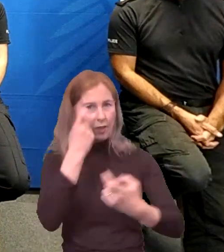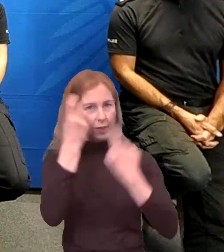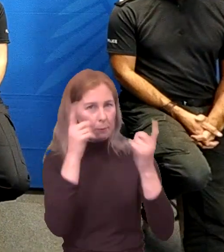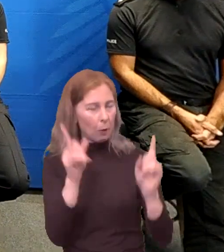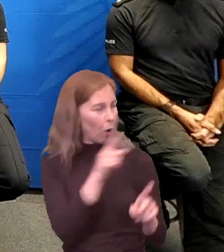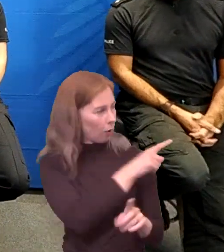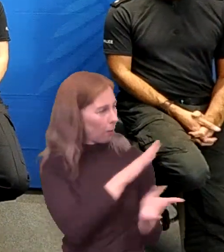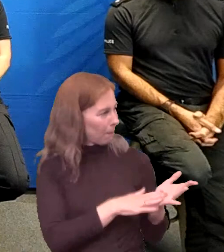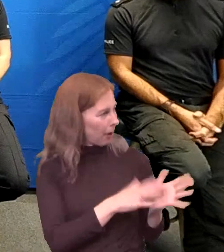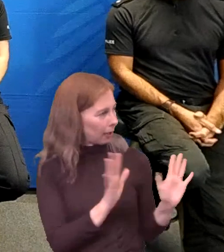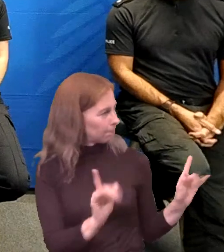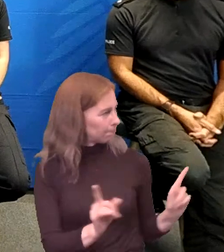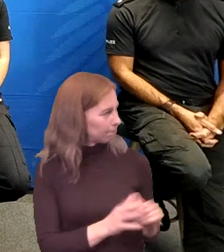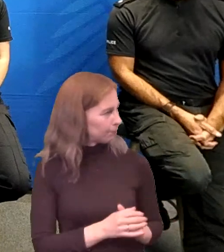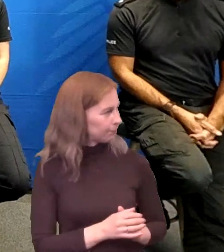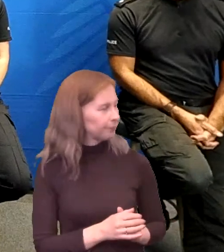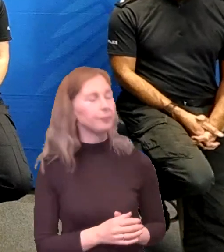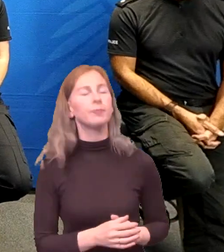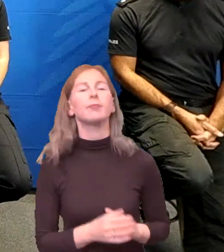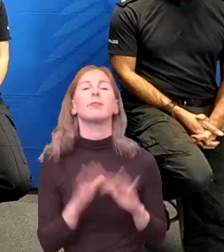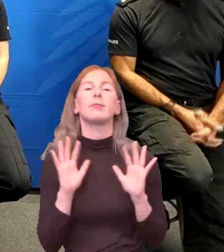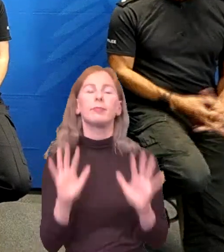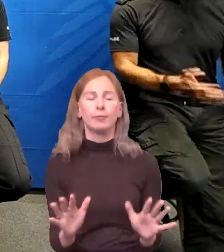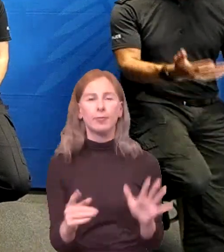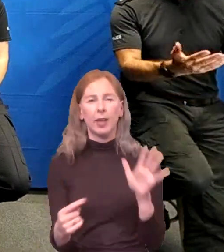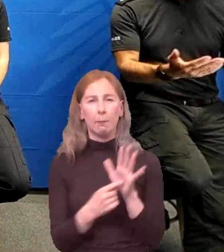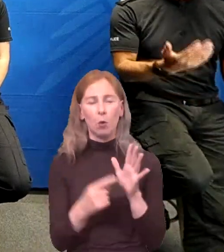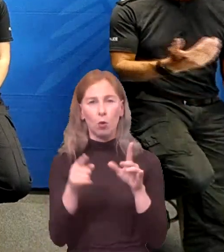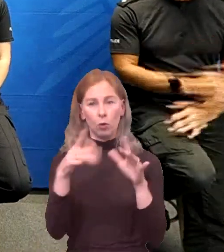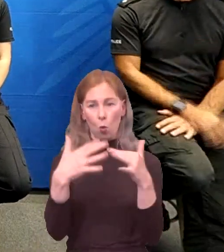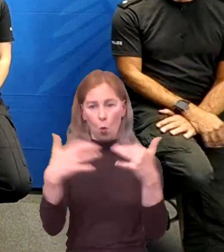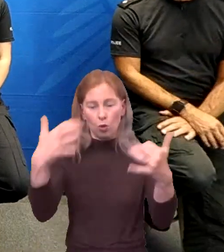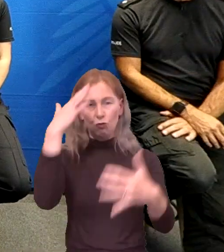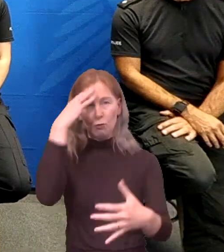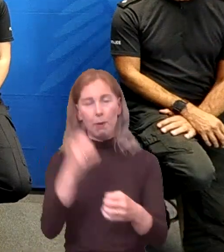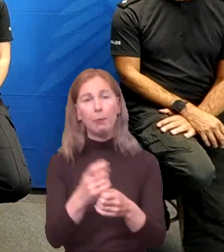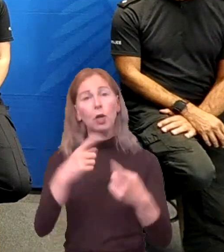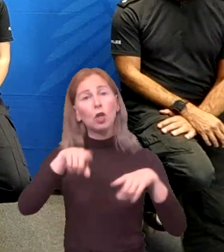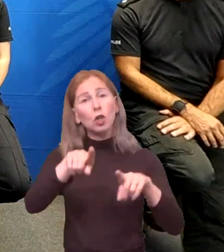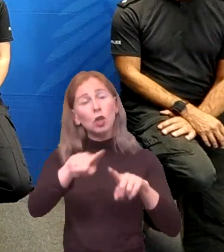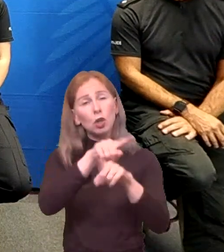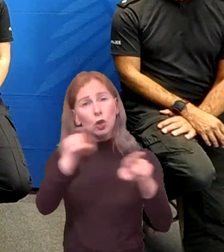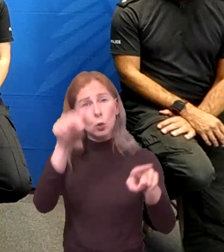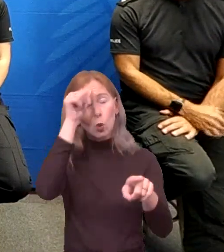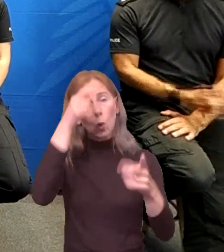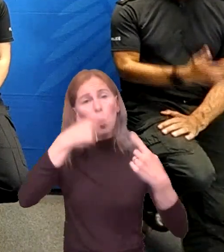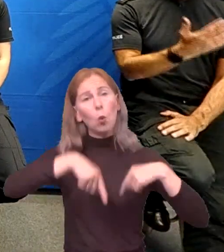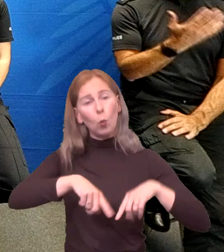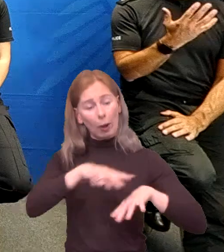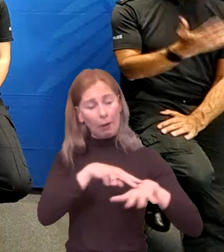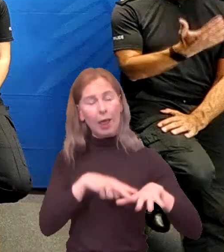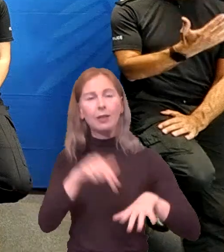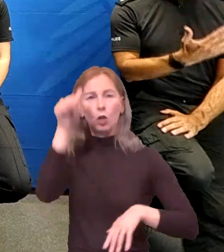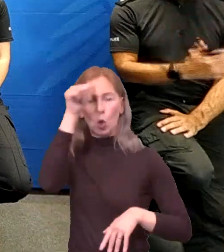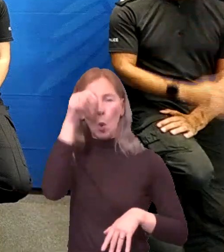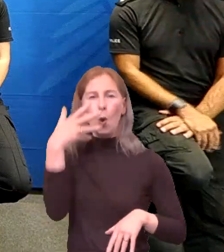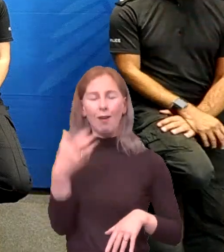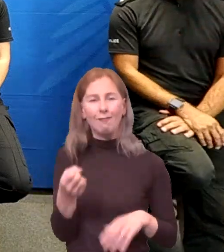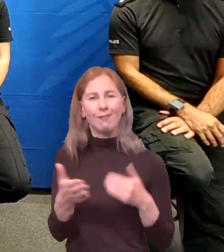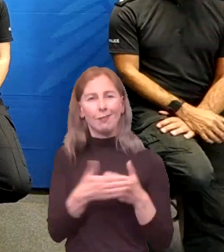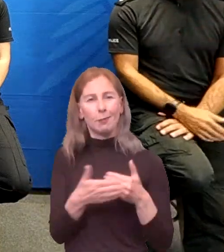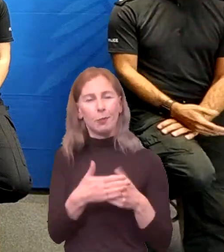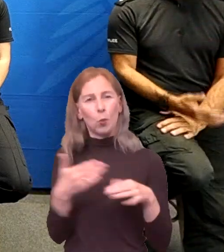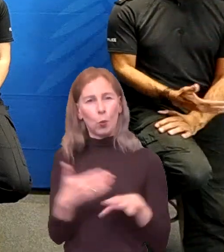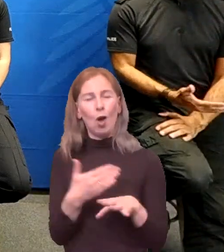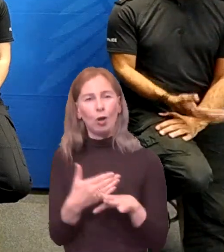start with you, Mike, down the end. It's important, I think, that you know that we recognise we've got more to do, and that's why we're reaching out